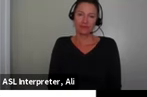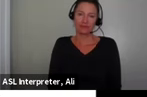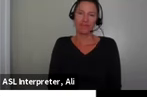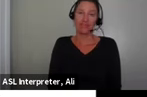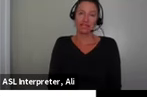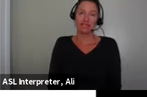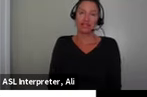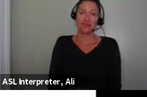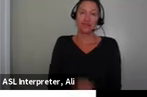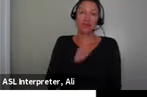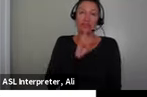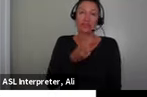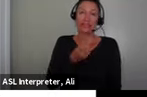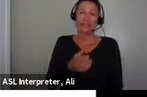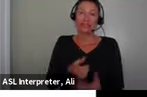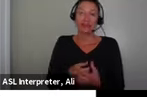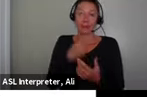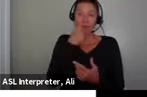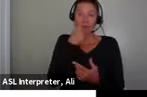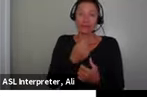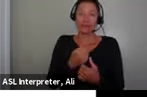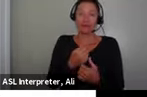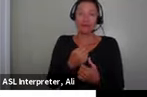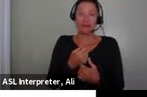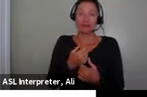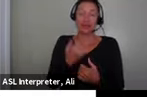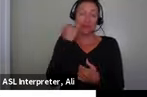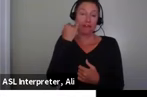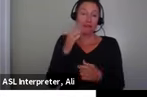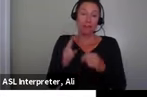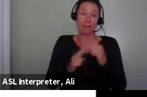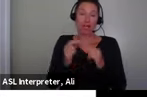The purpose would be served, and the need would be served by just one.